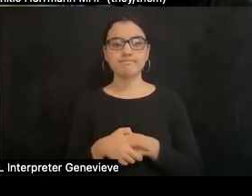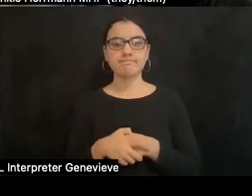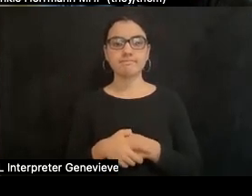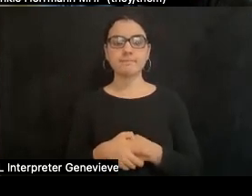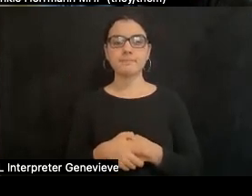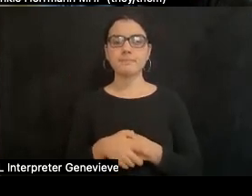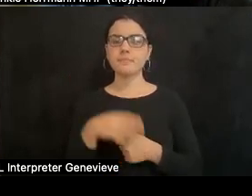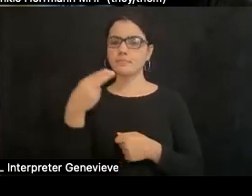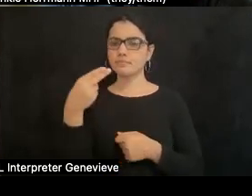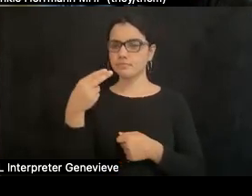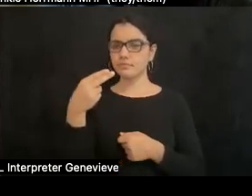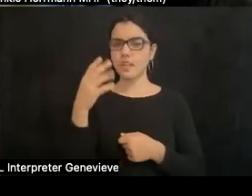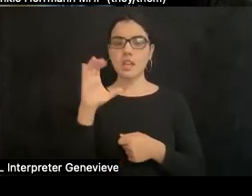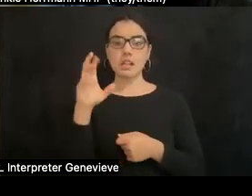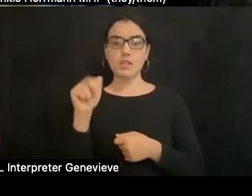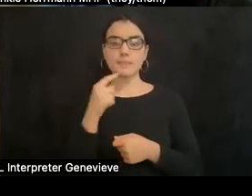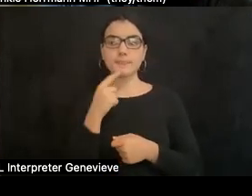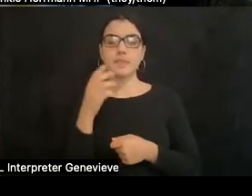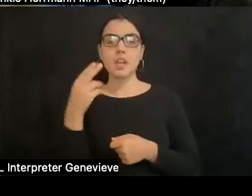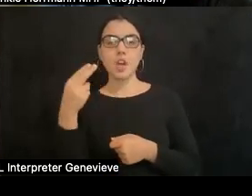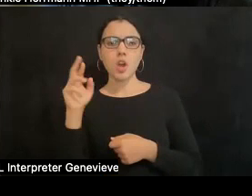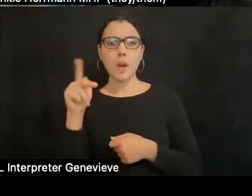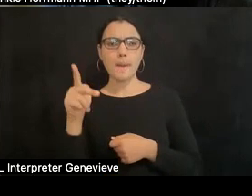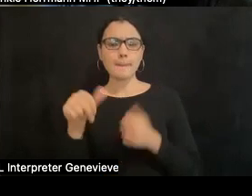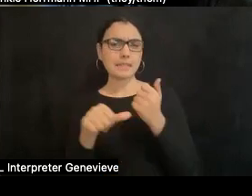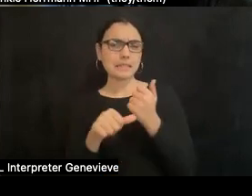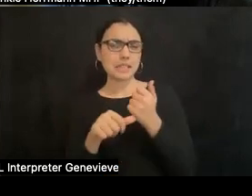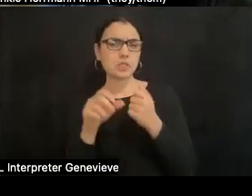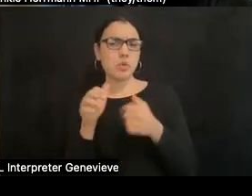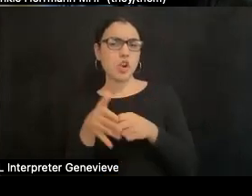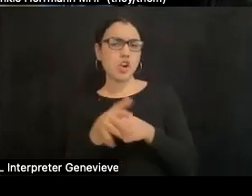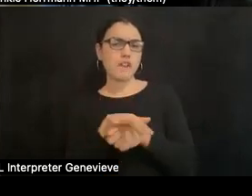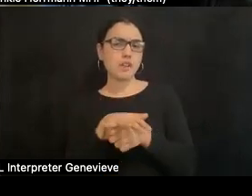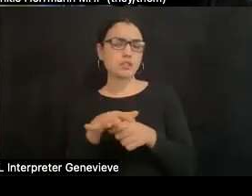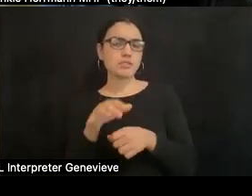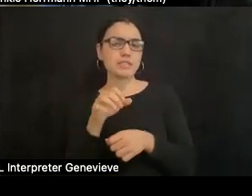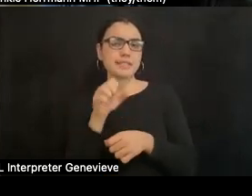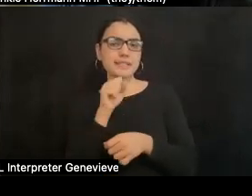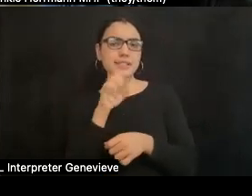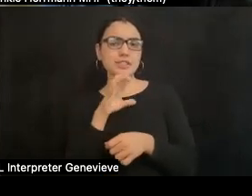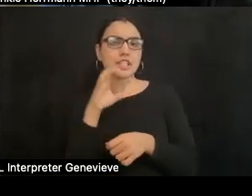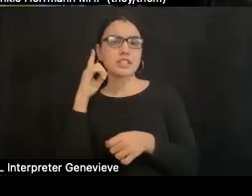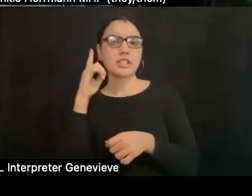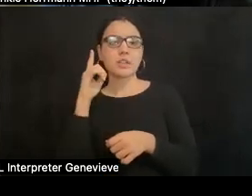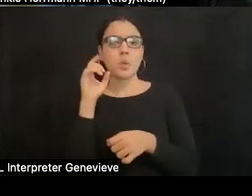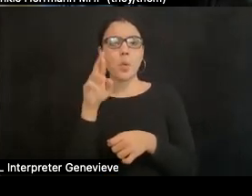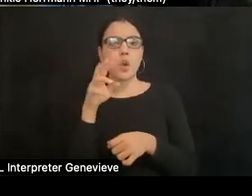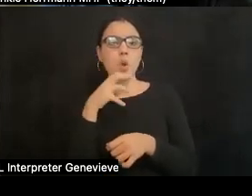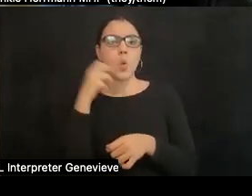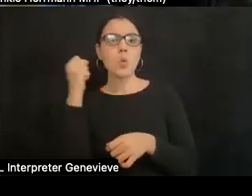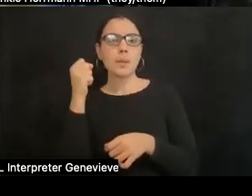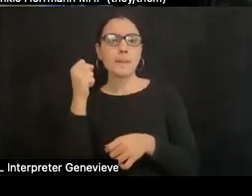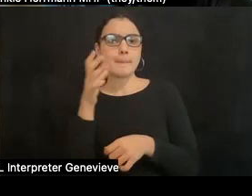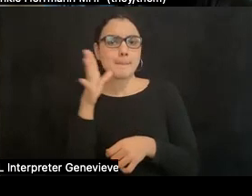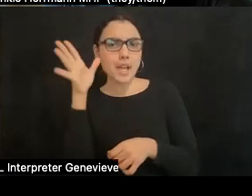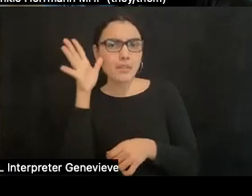Does HARP assist or cover senior living or things for aging parents with health and with